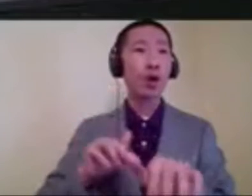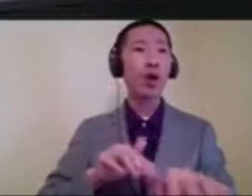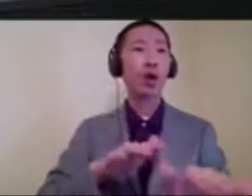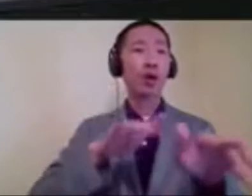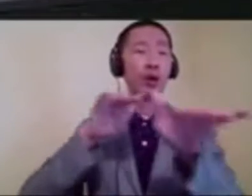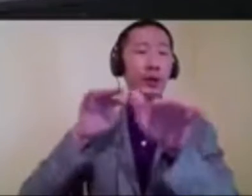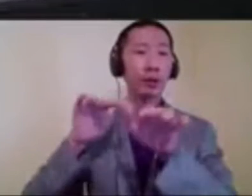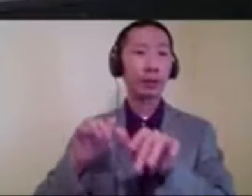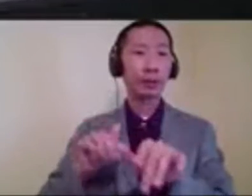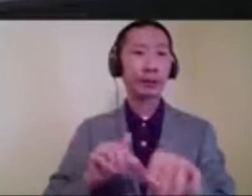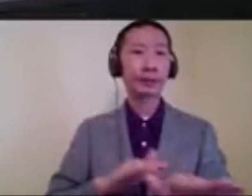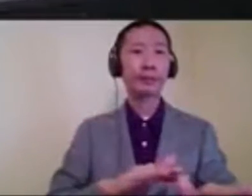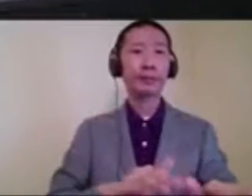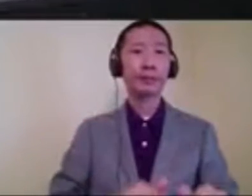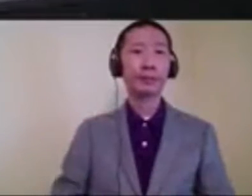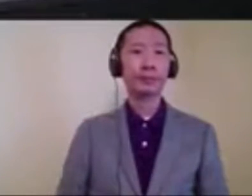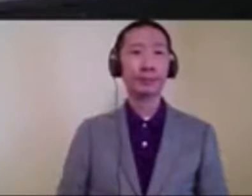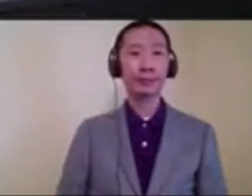river,